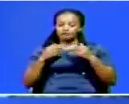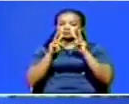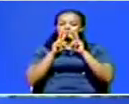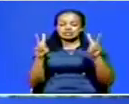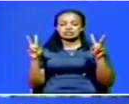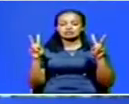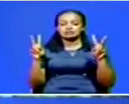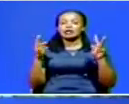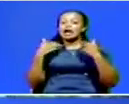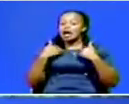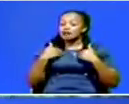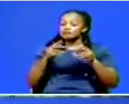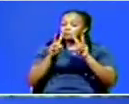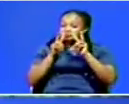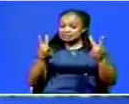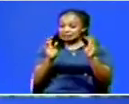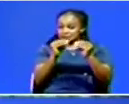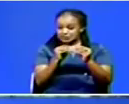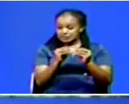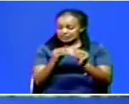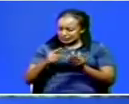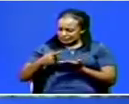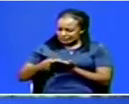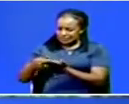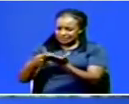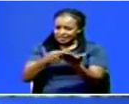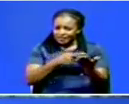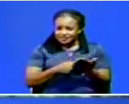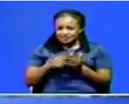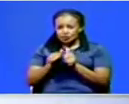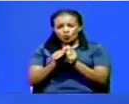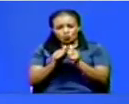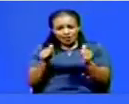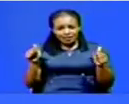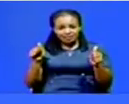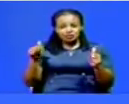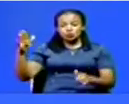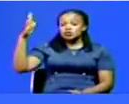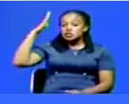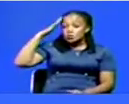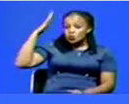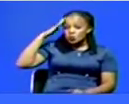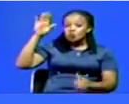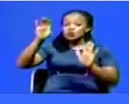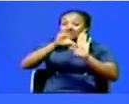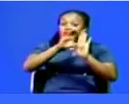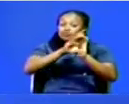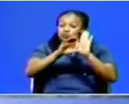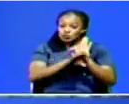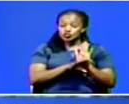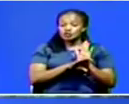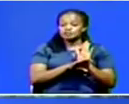wa amani. Tuweze kusemezana. Tuweze kujua ya kwamba katiba hii